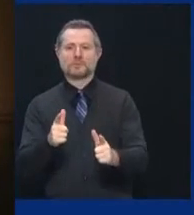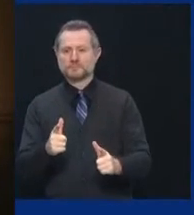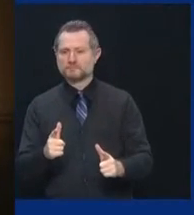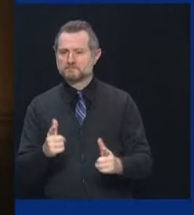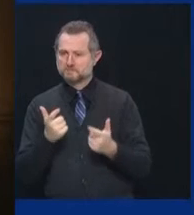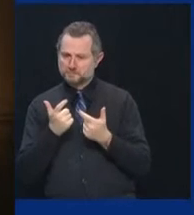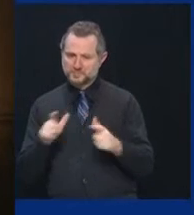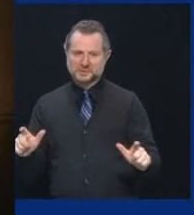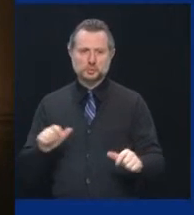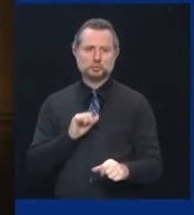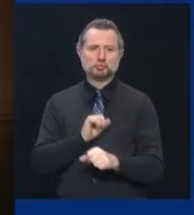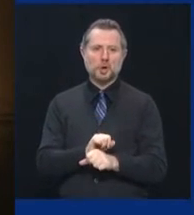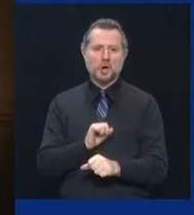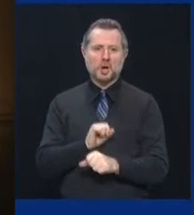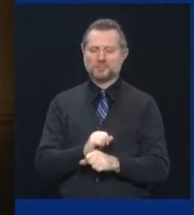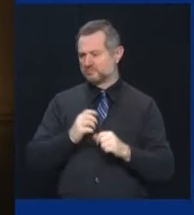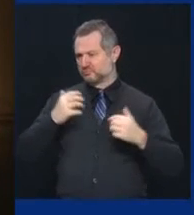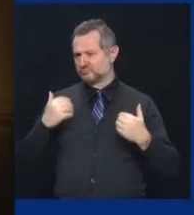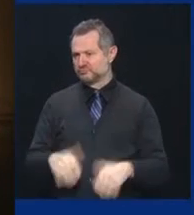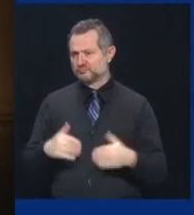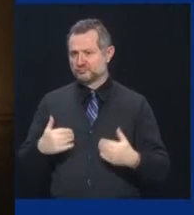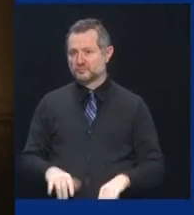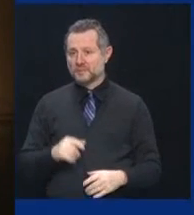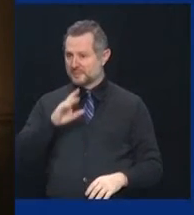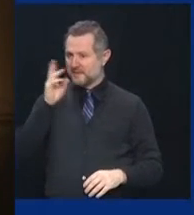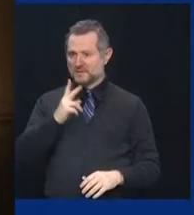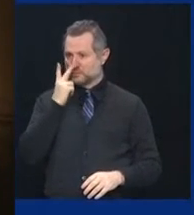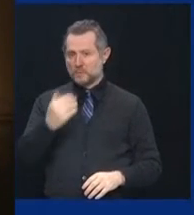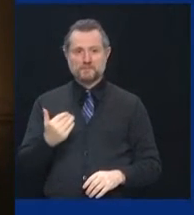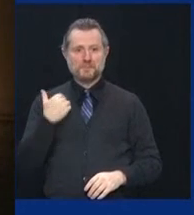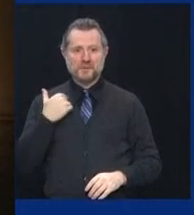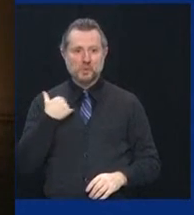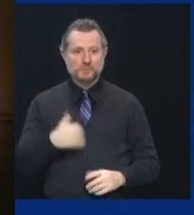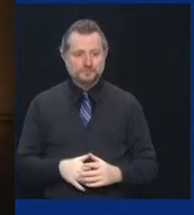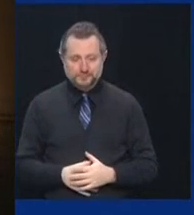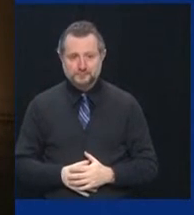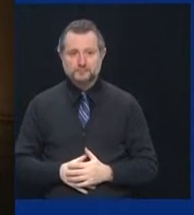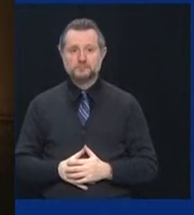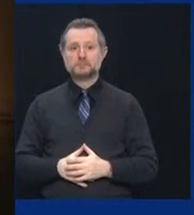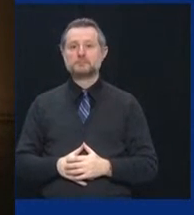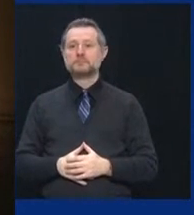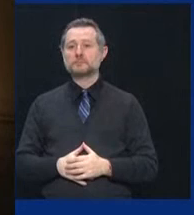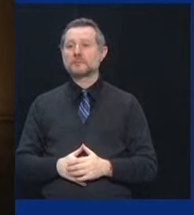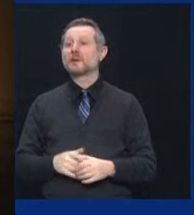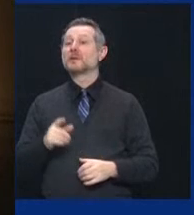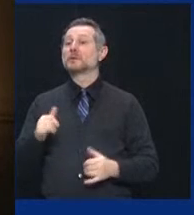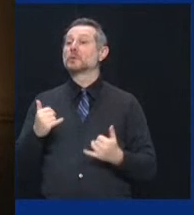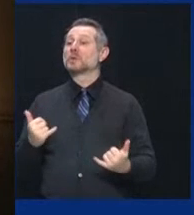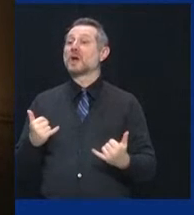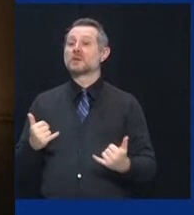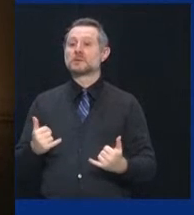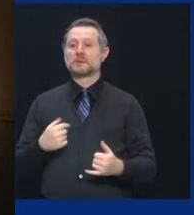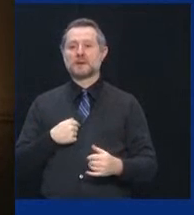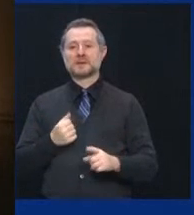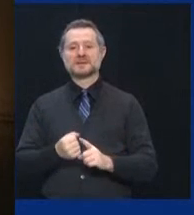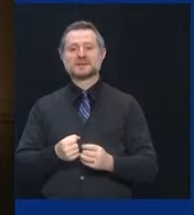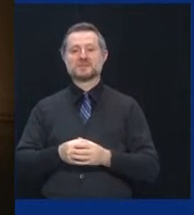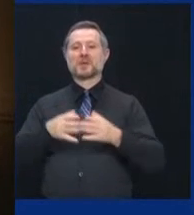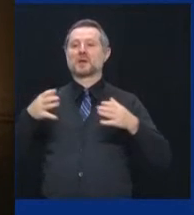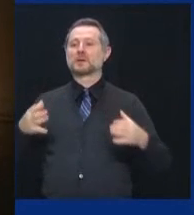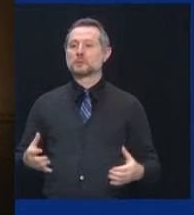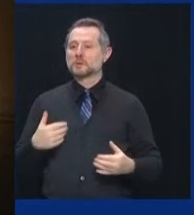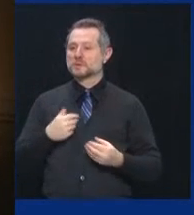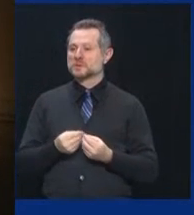and much greater than anything this nation has done to date. We are expanding today our distribution system